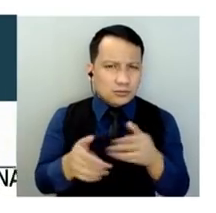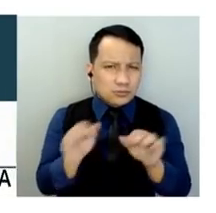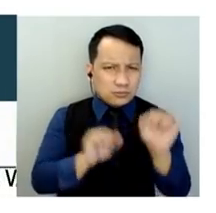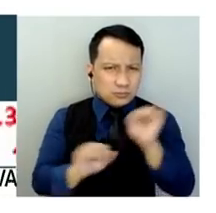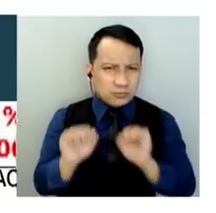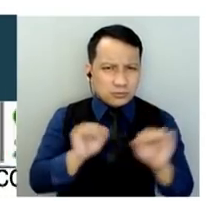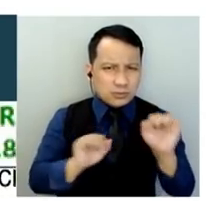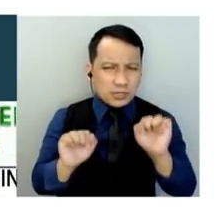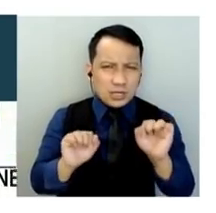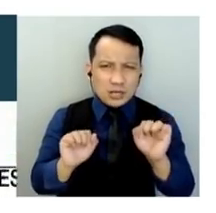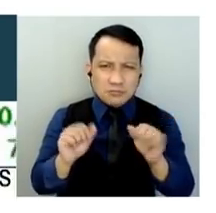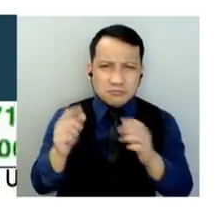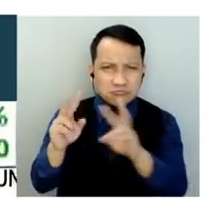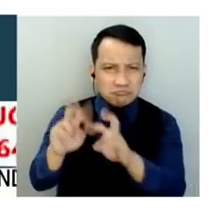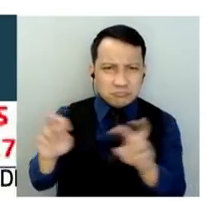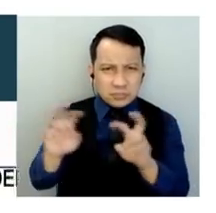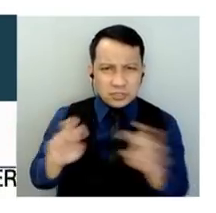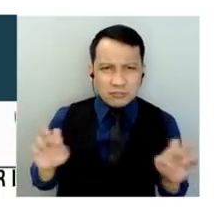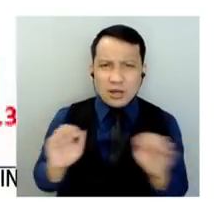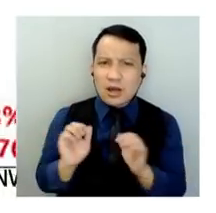research?